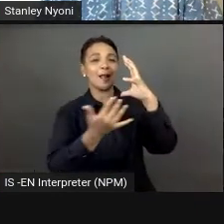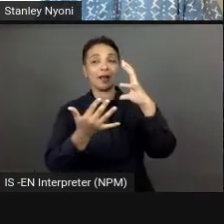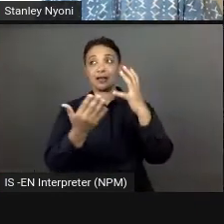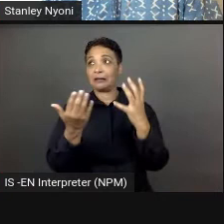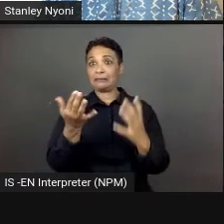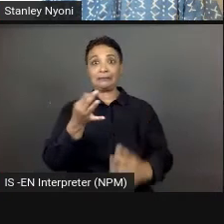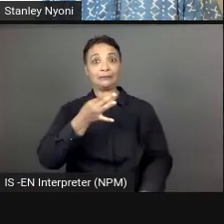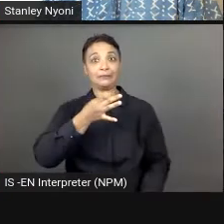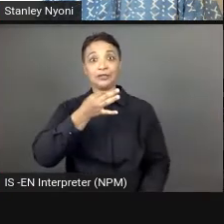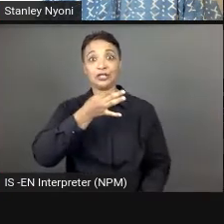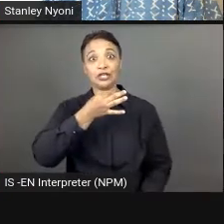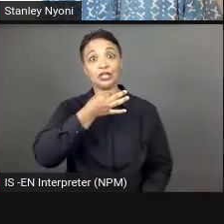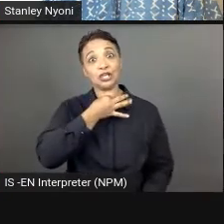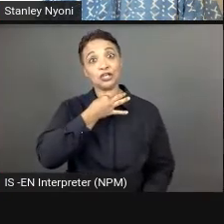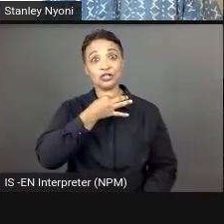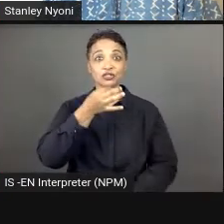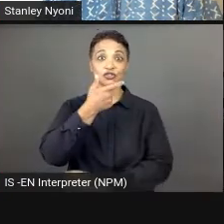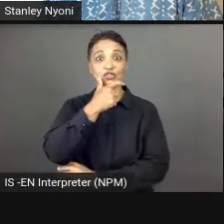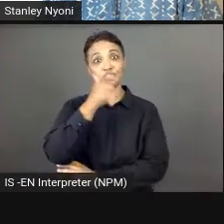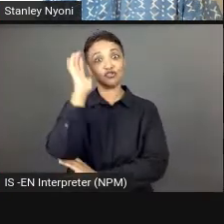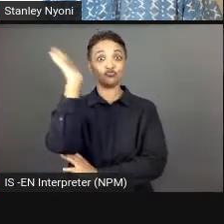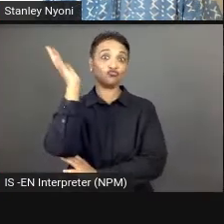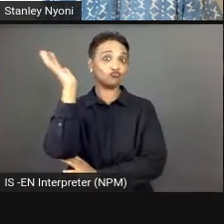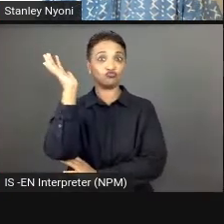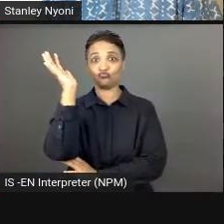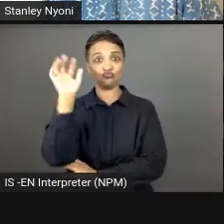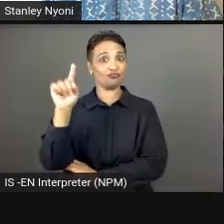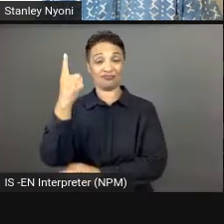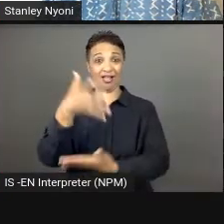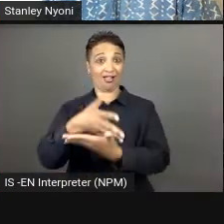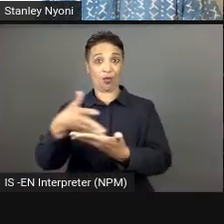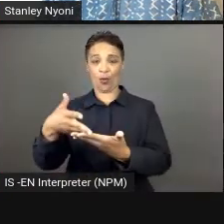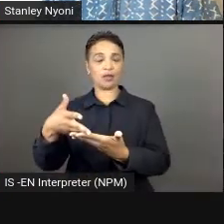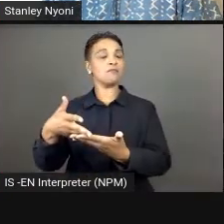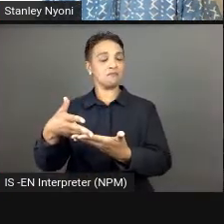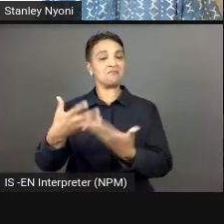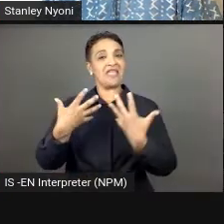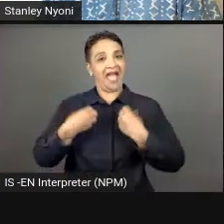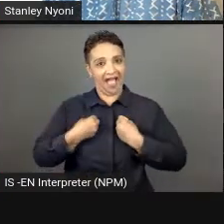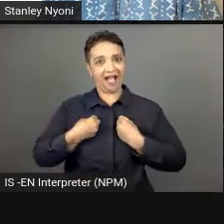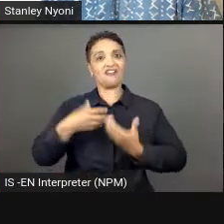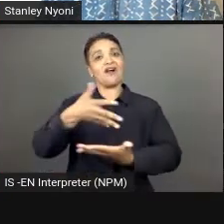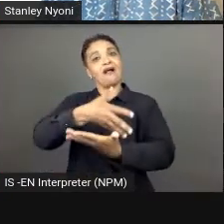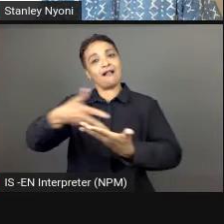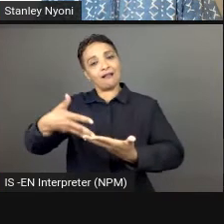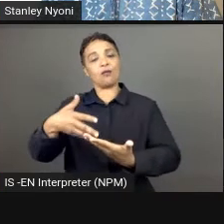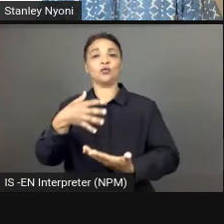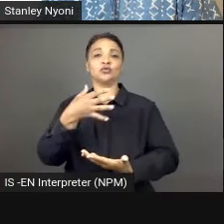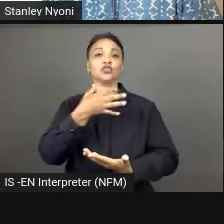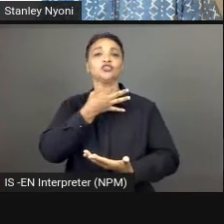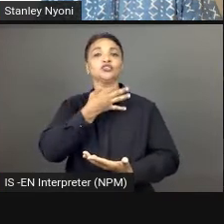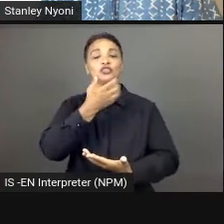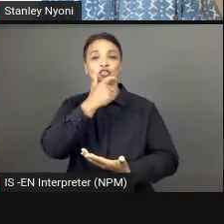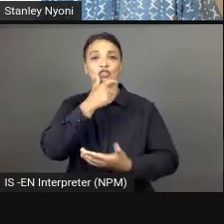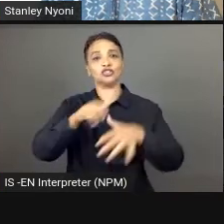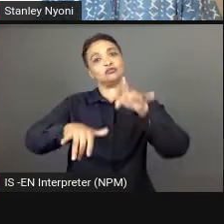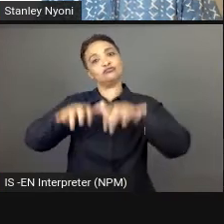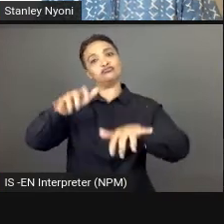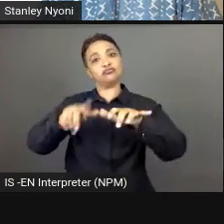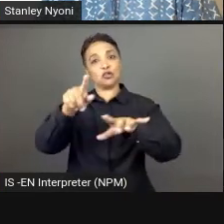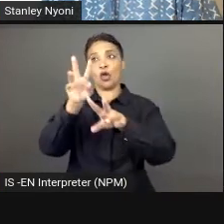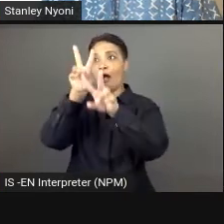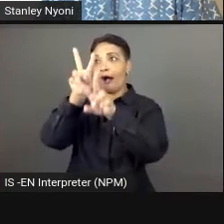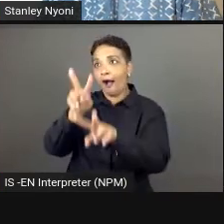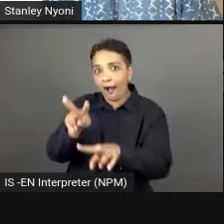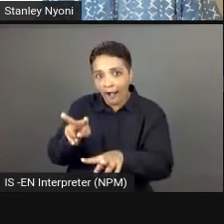as a first language, and we are pleased to provide an English language caption option for those that need it. And also